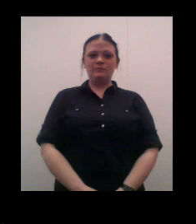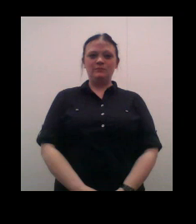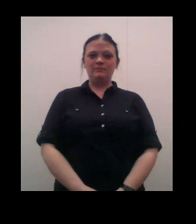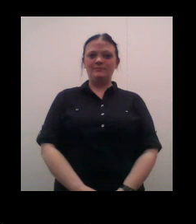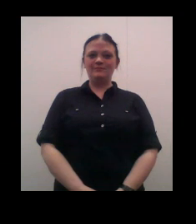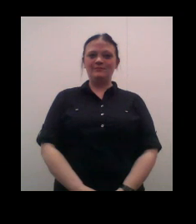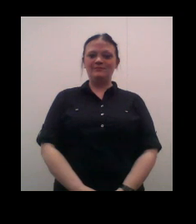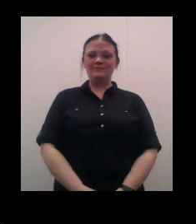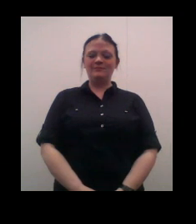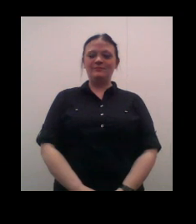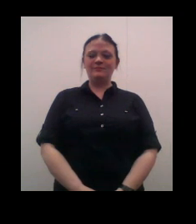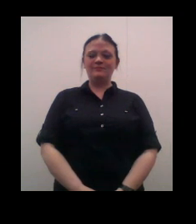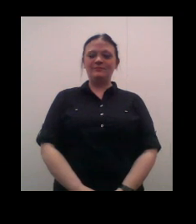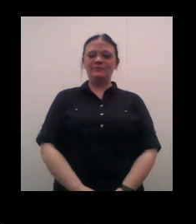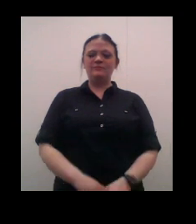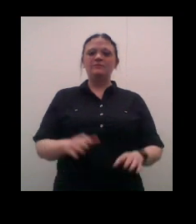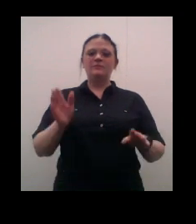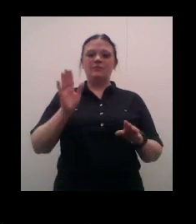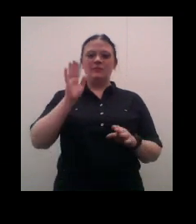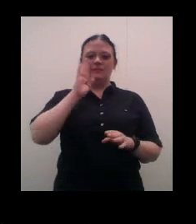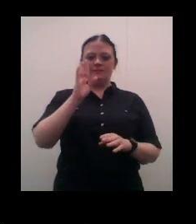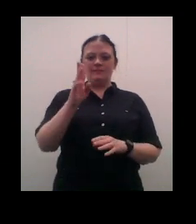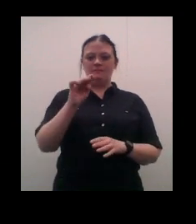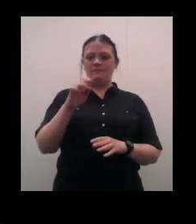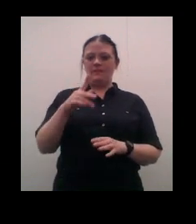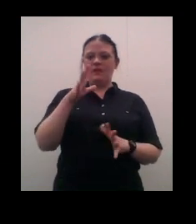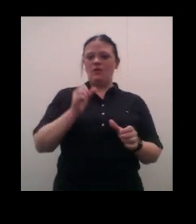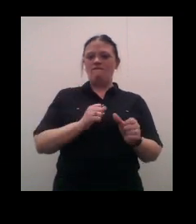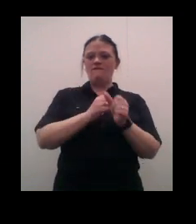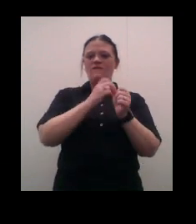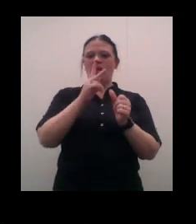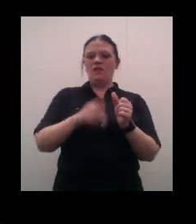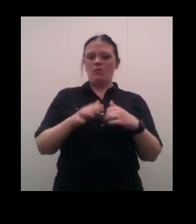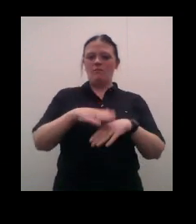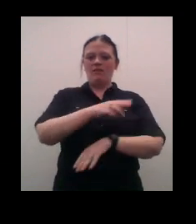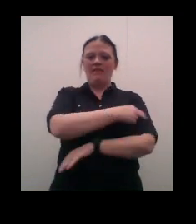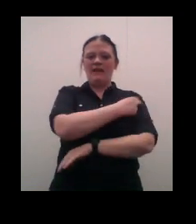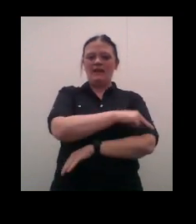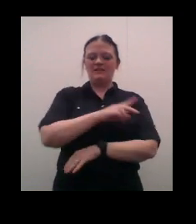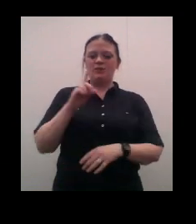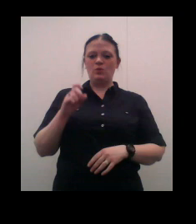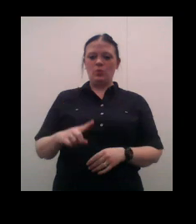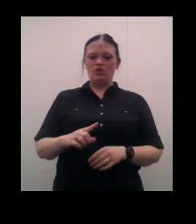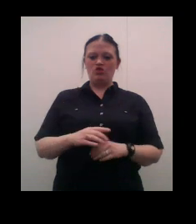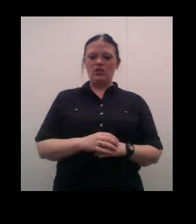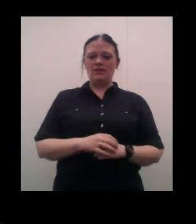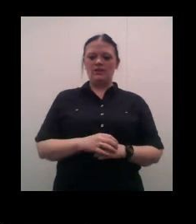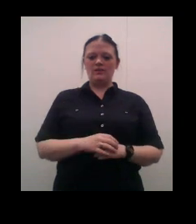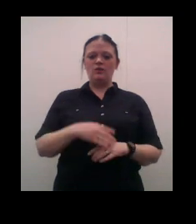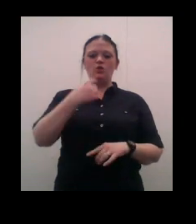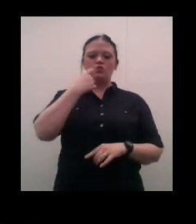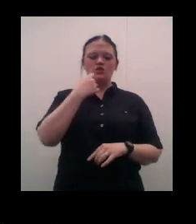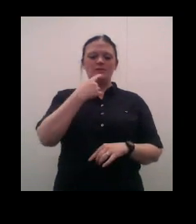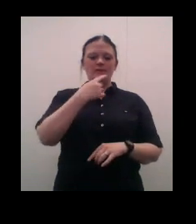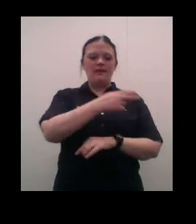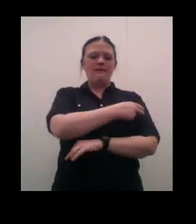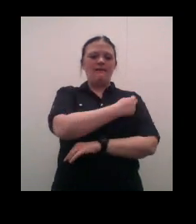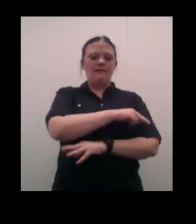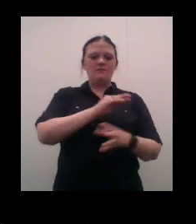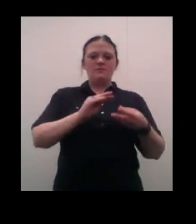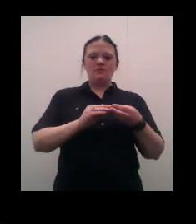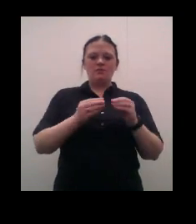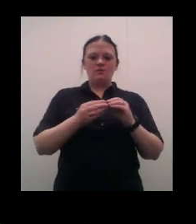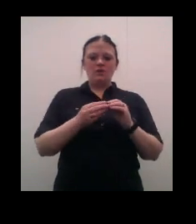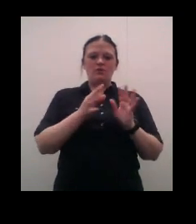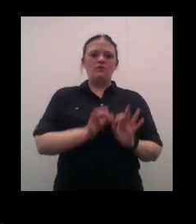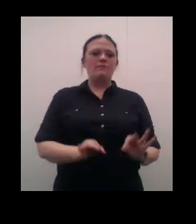Yeah, hi, Mark. I just want to follow up on the hospitalization question. You just said the hospitalization figure